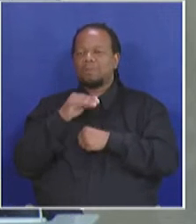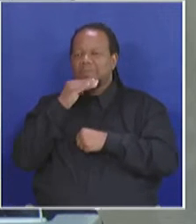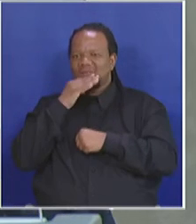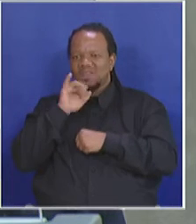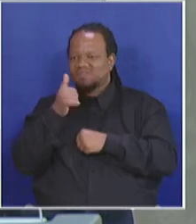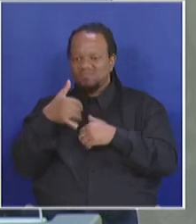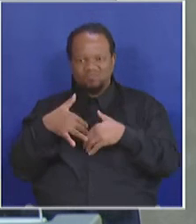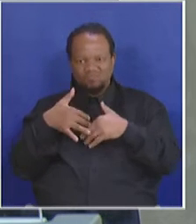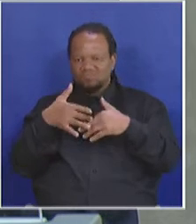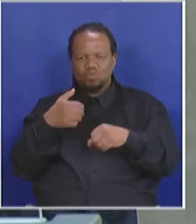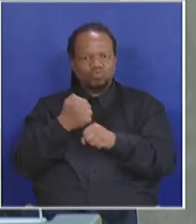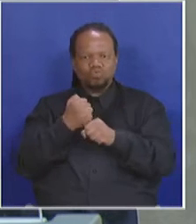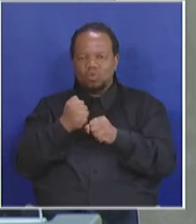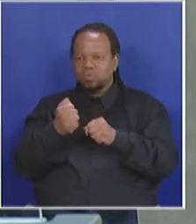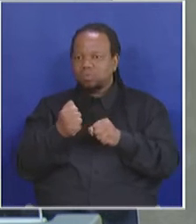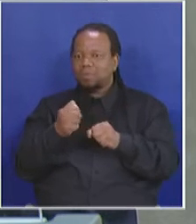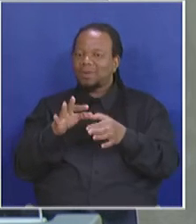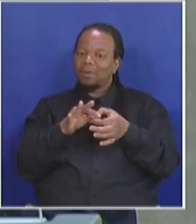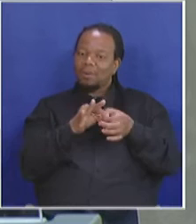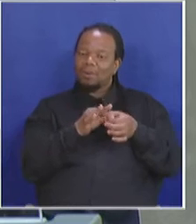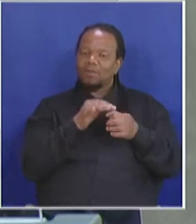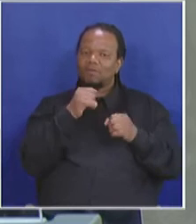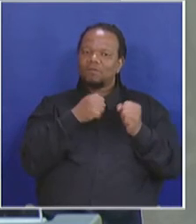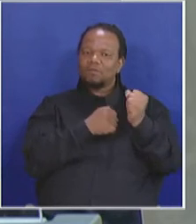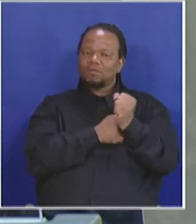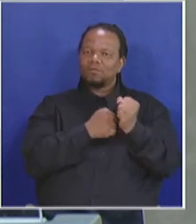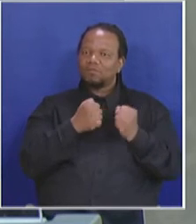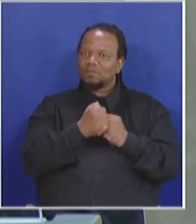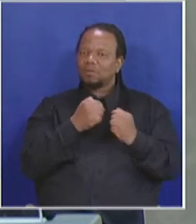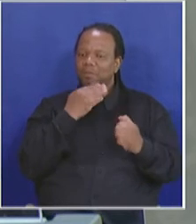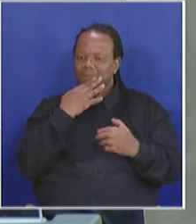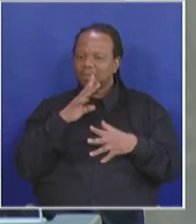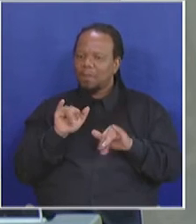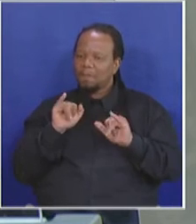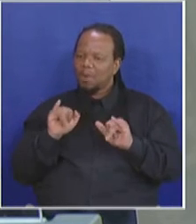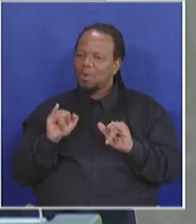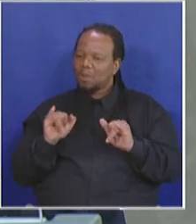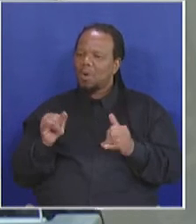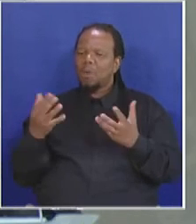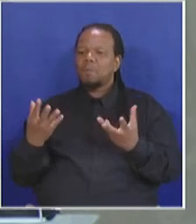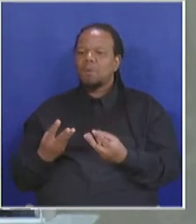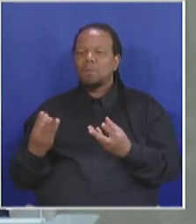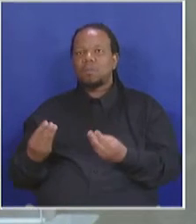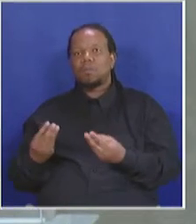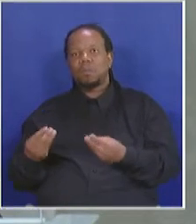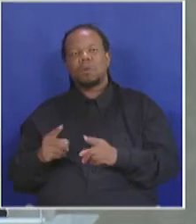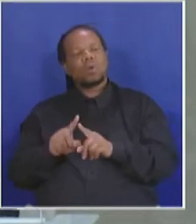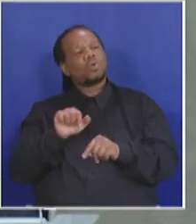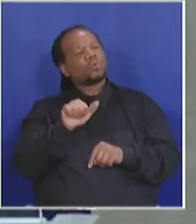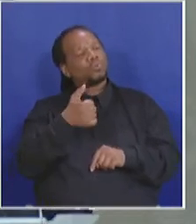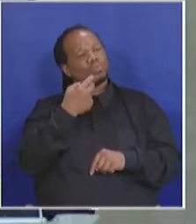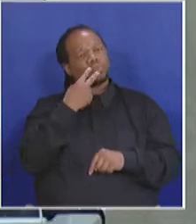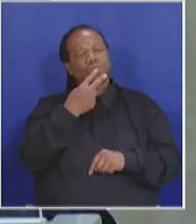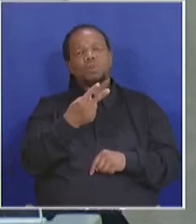of infrastructure. If you go back, it's a cycle, Deputy Minister. So please acknowledge that. You know, it's good